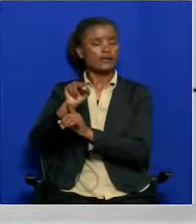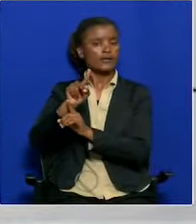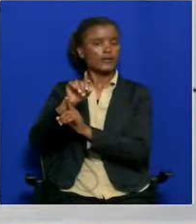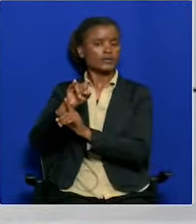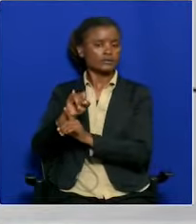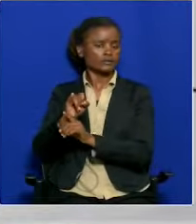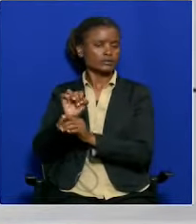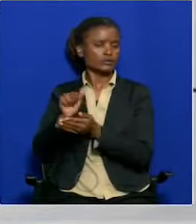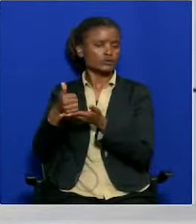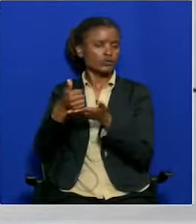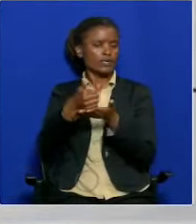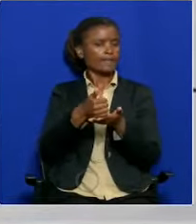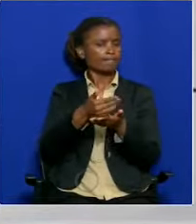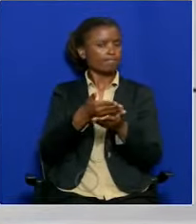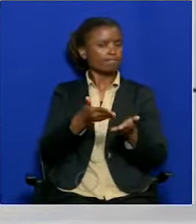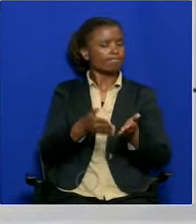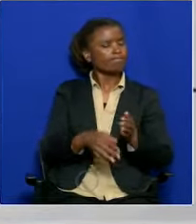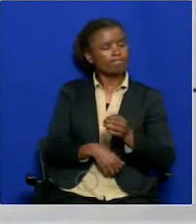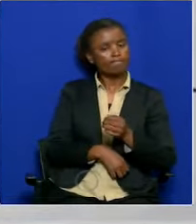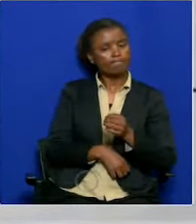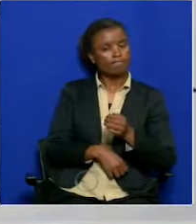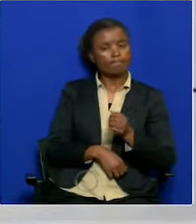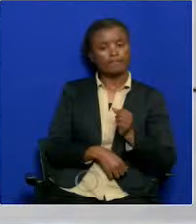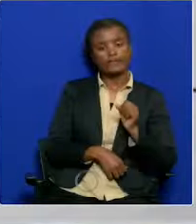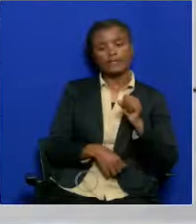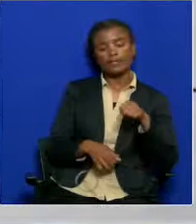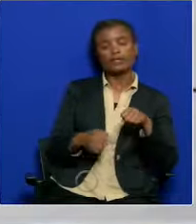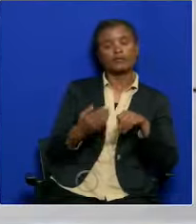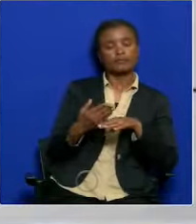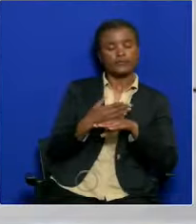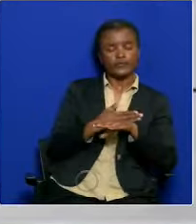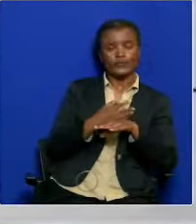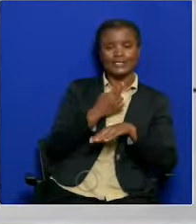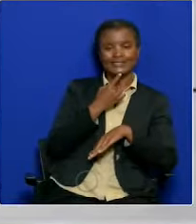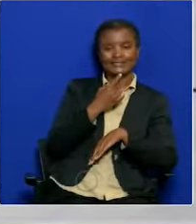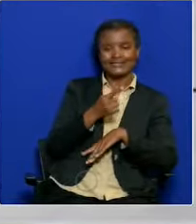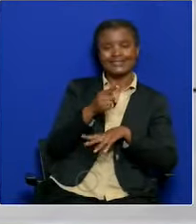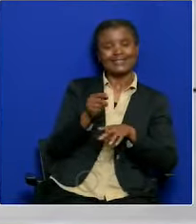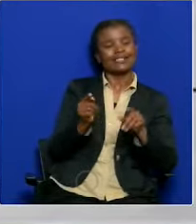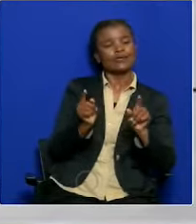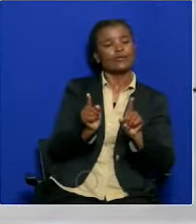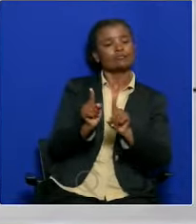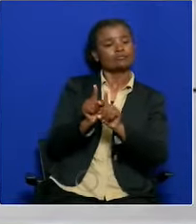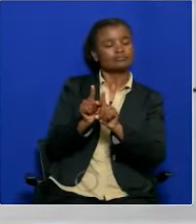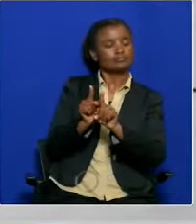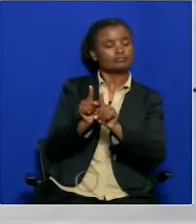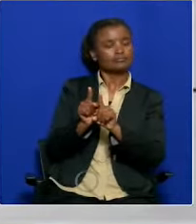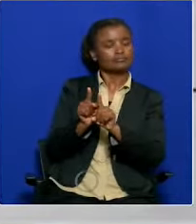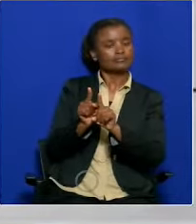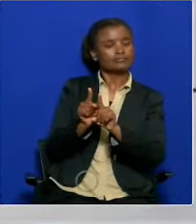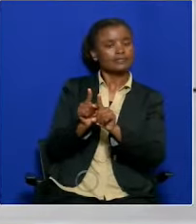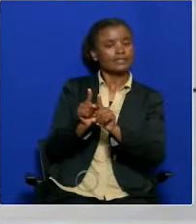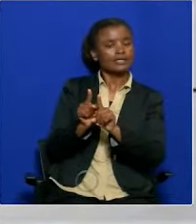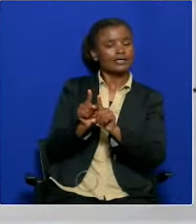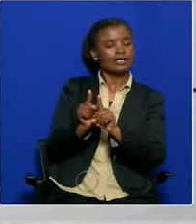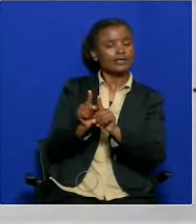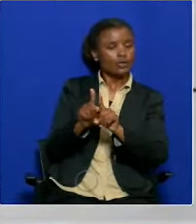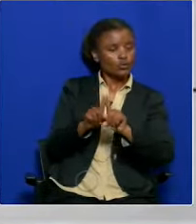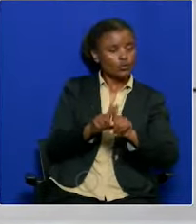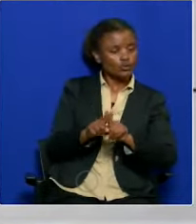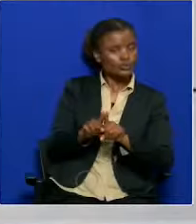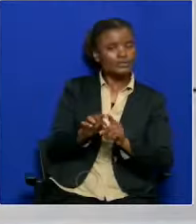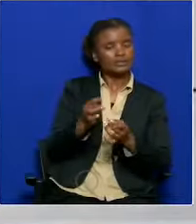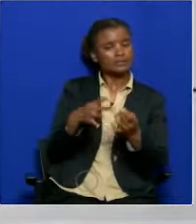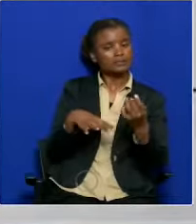have already testified that they are close, and sometimes because you could phone me being with him, and